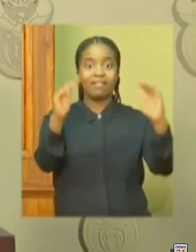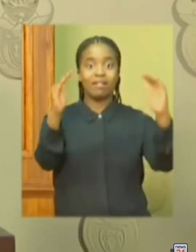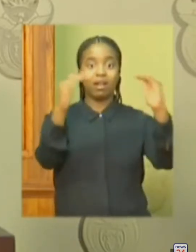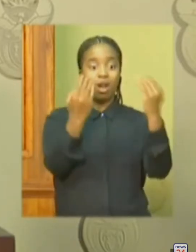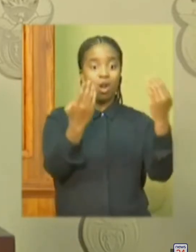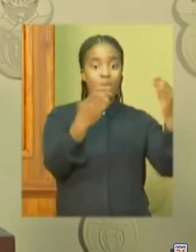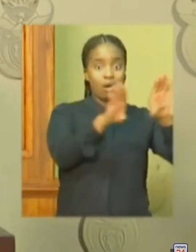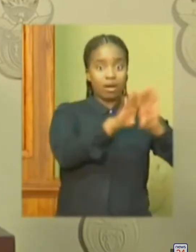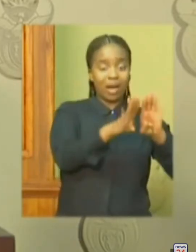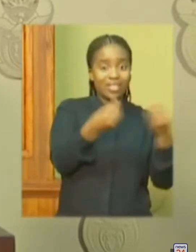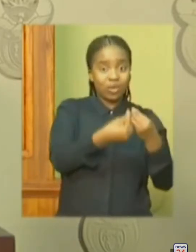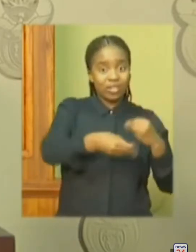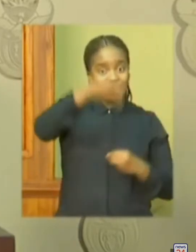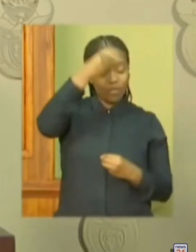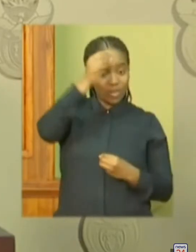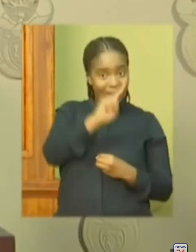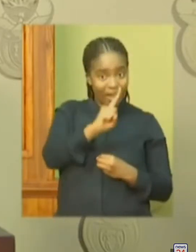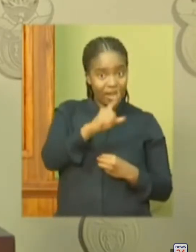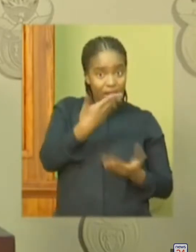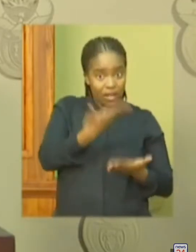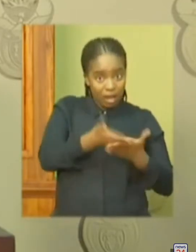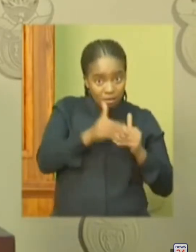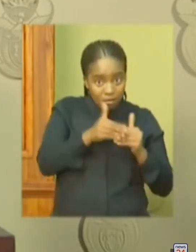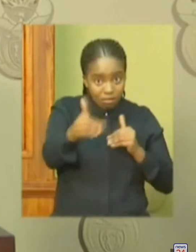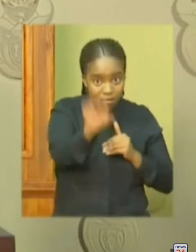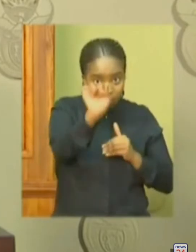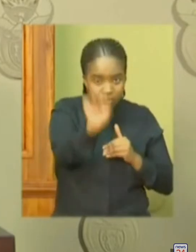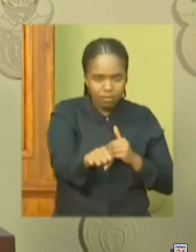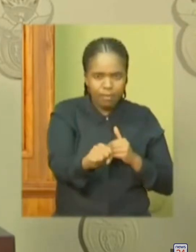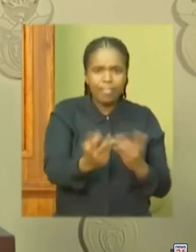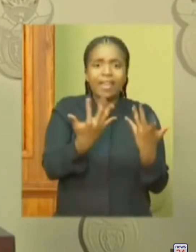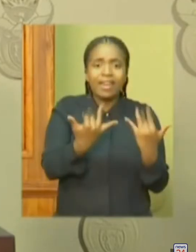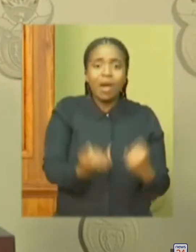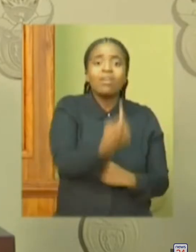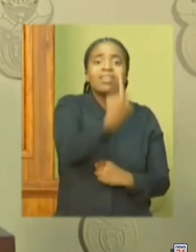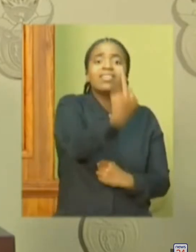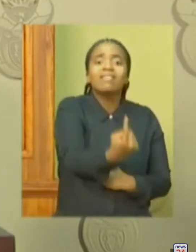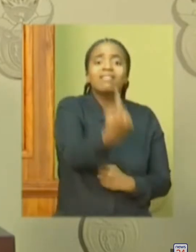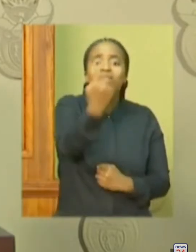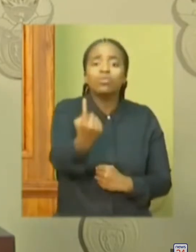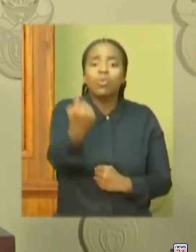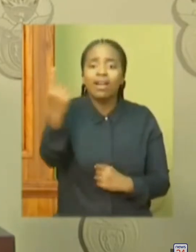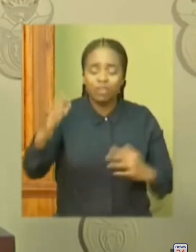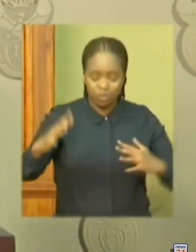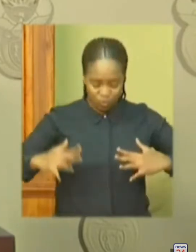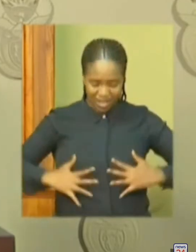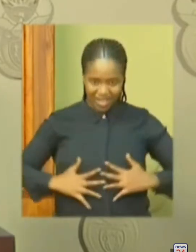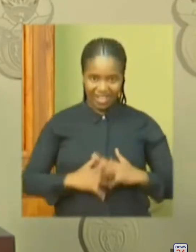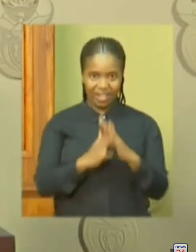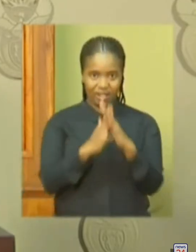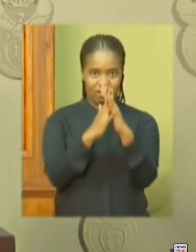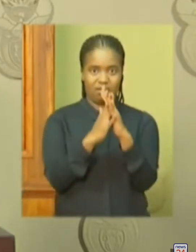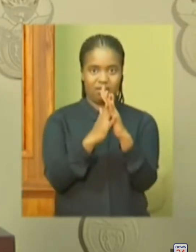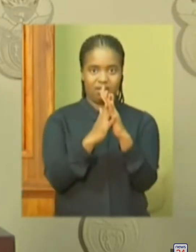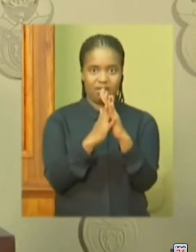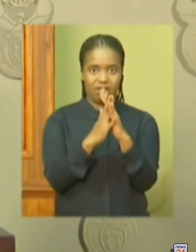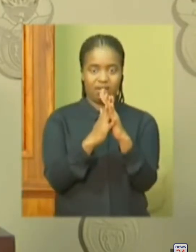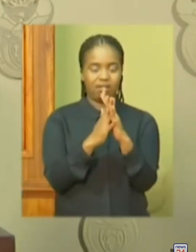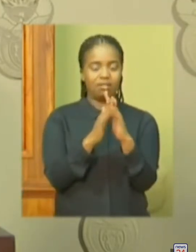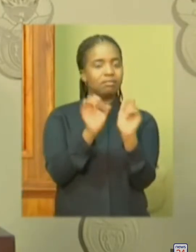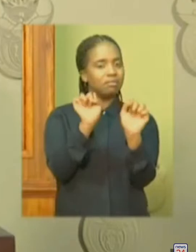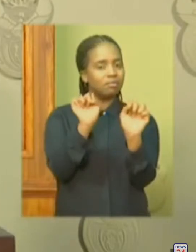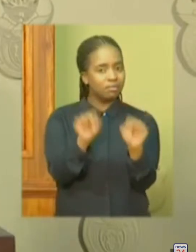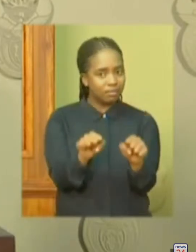sustained. It is our actions now, individually and together, that will determine whether